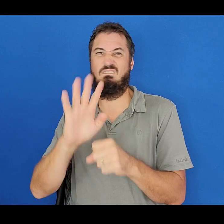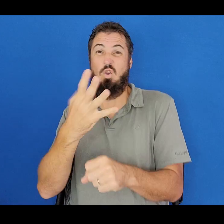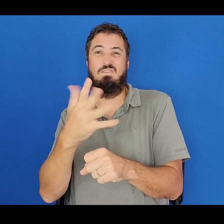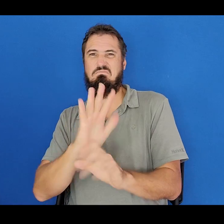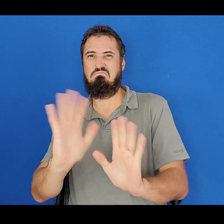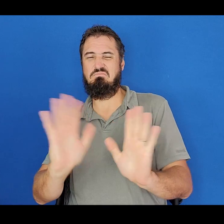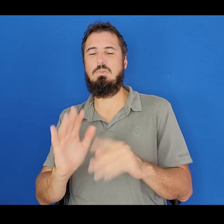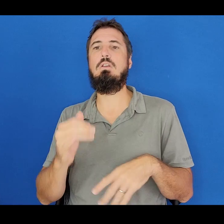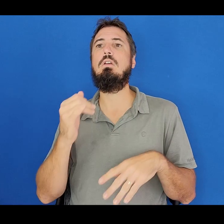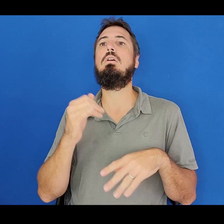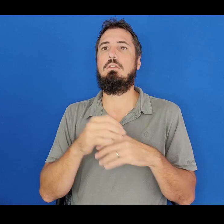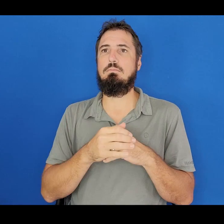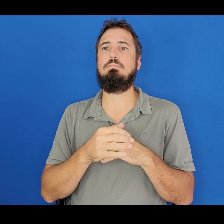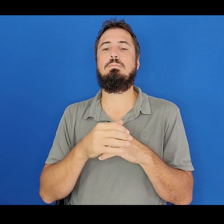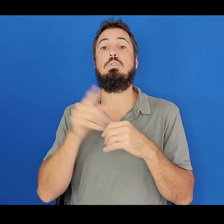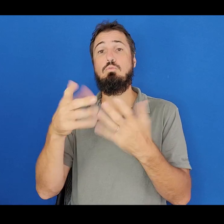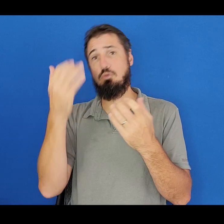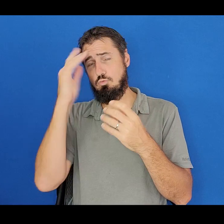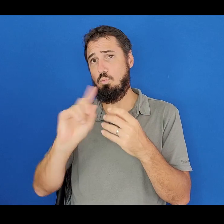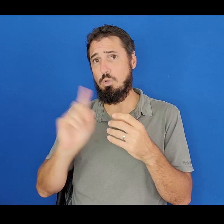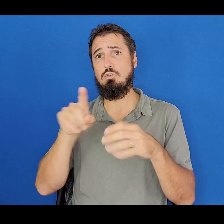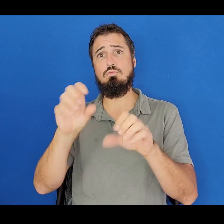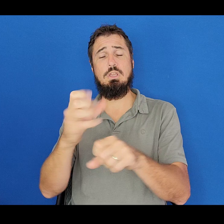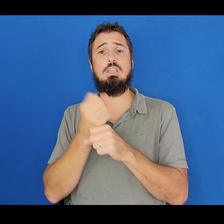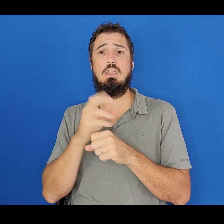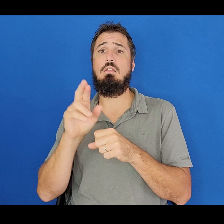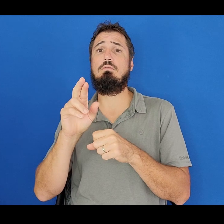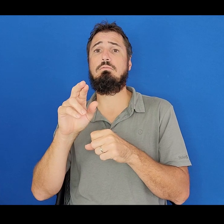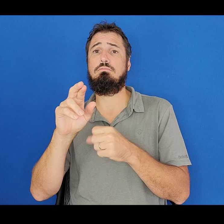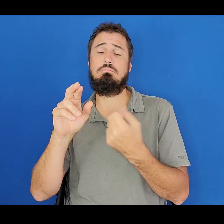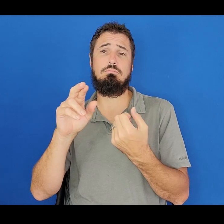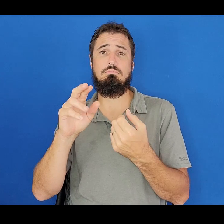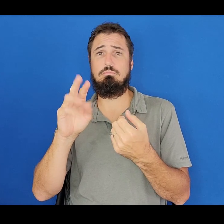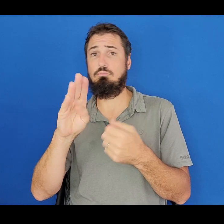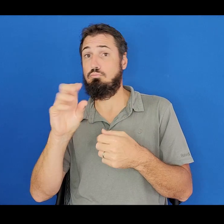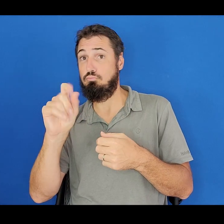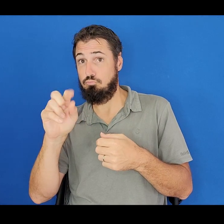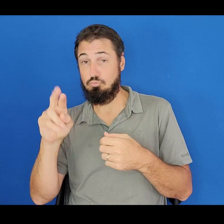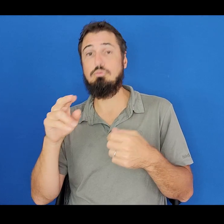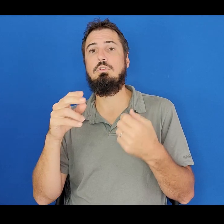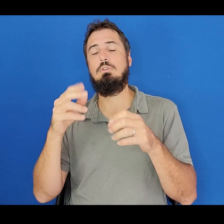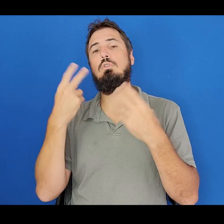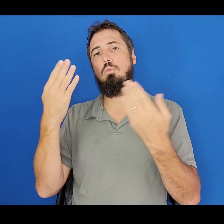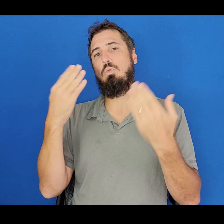shot. For a list of pharmacies and clinics on Kauai where you can get a vaccine or booster, please visit